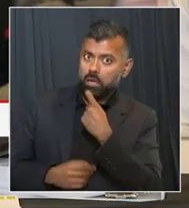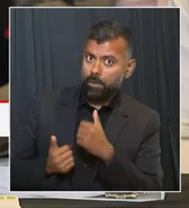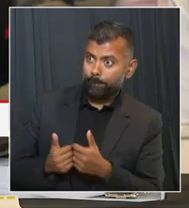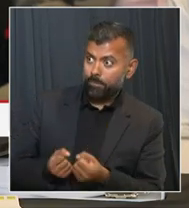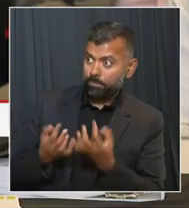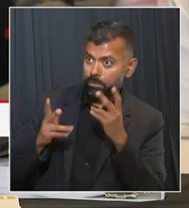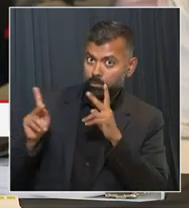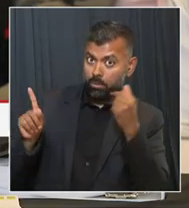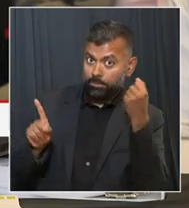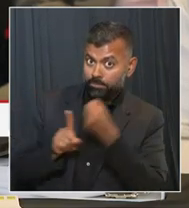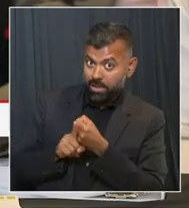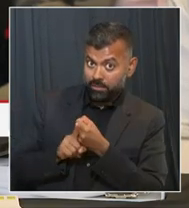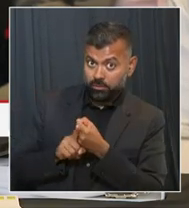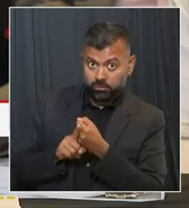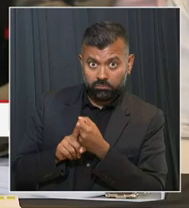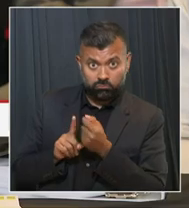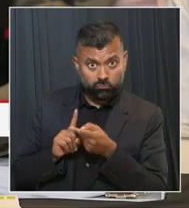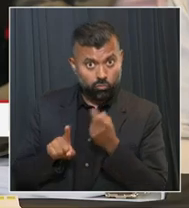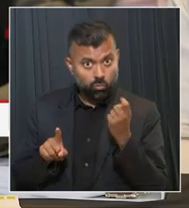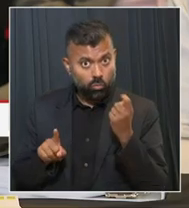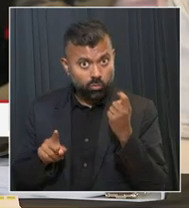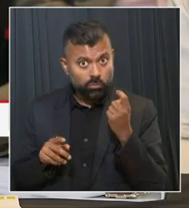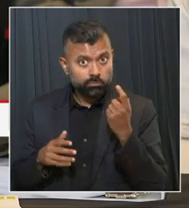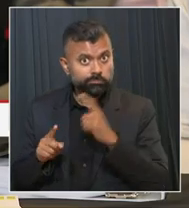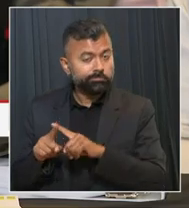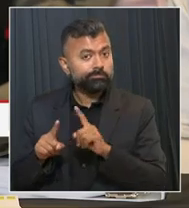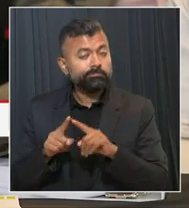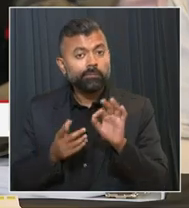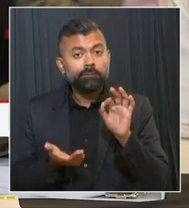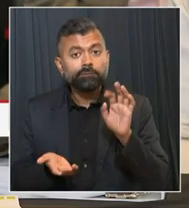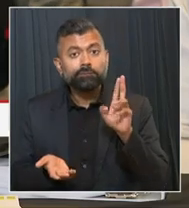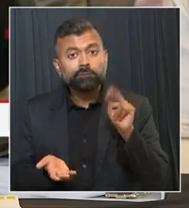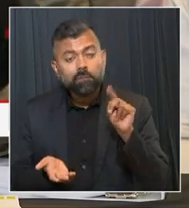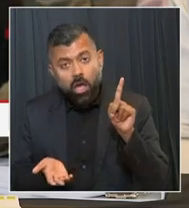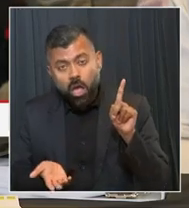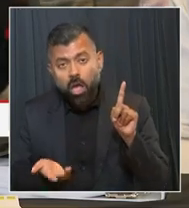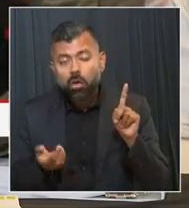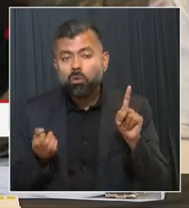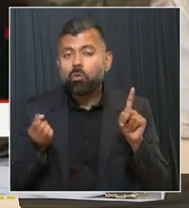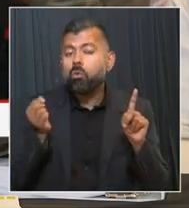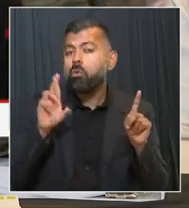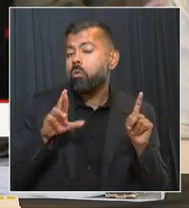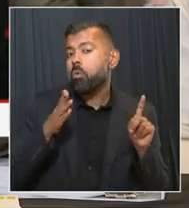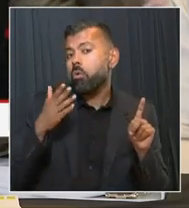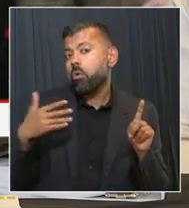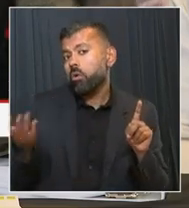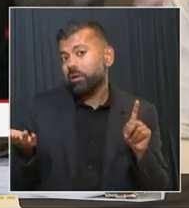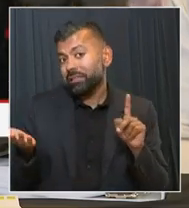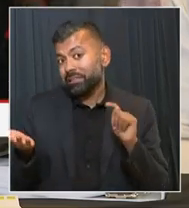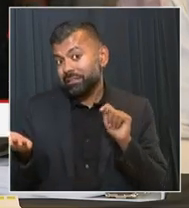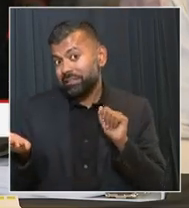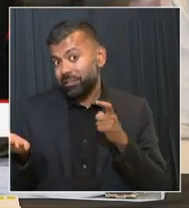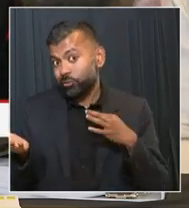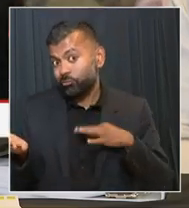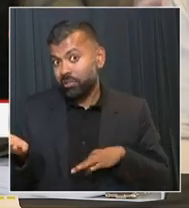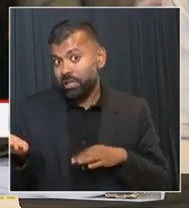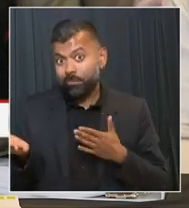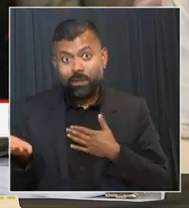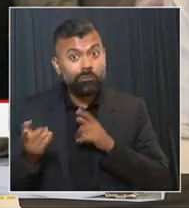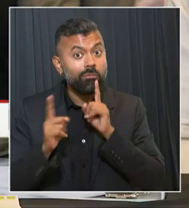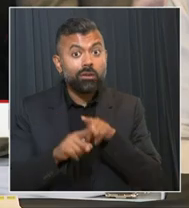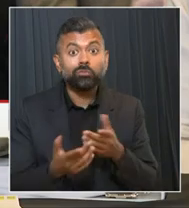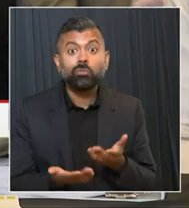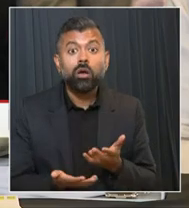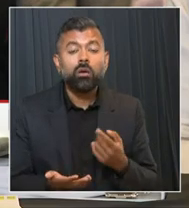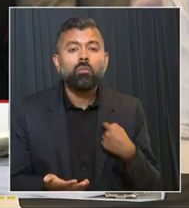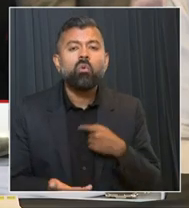Wealth Fund or the Child Tax Credit. What I'd say is we've invested in what I think